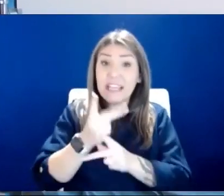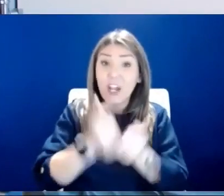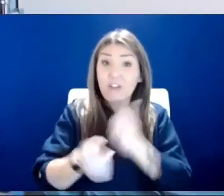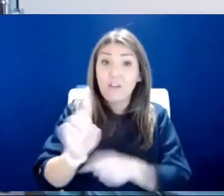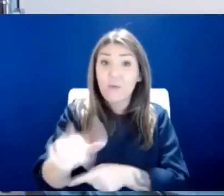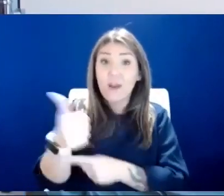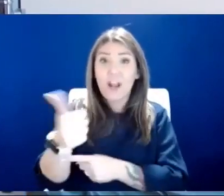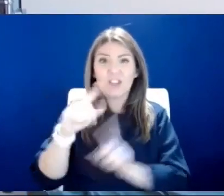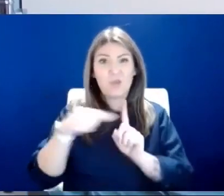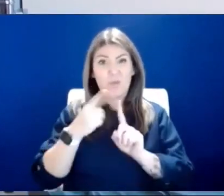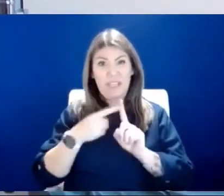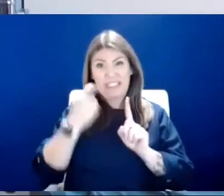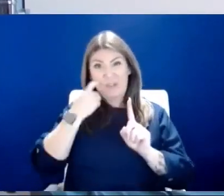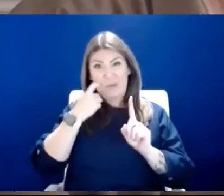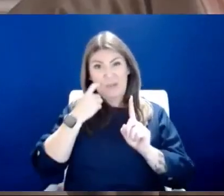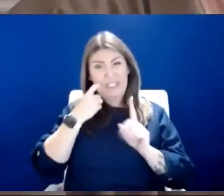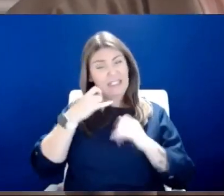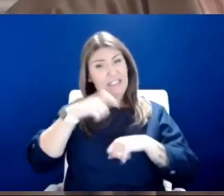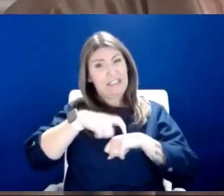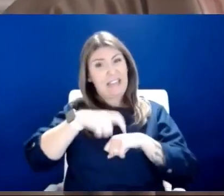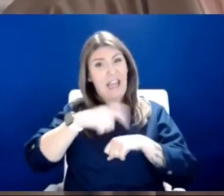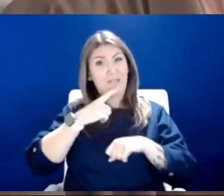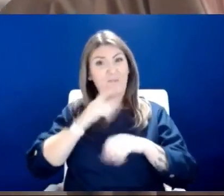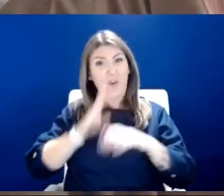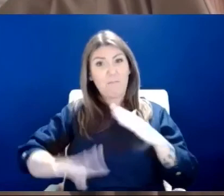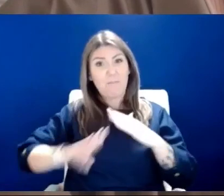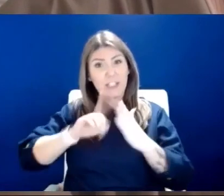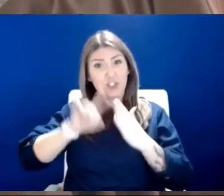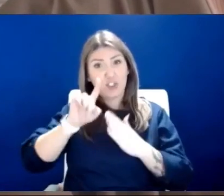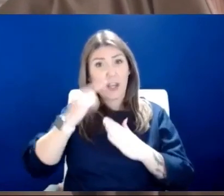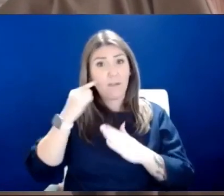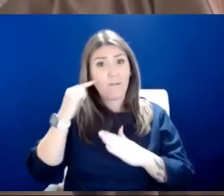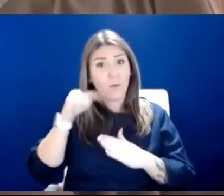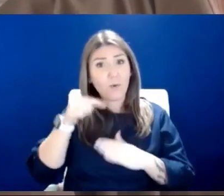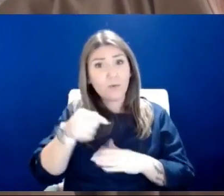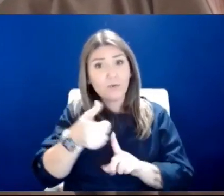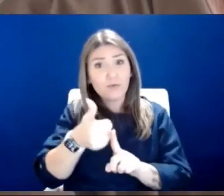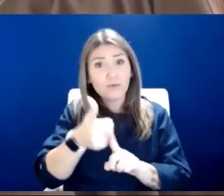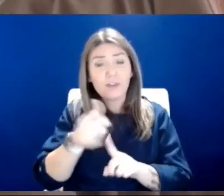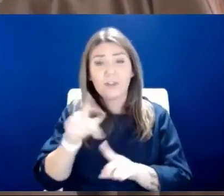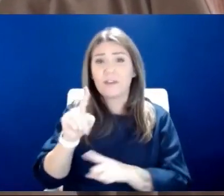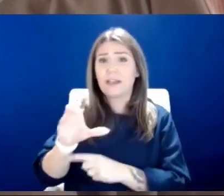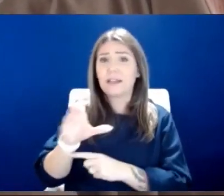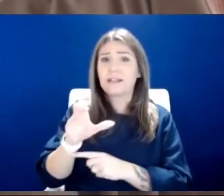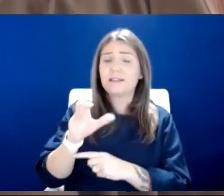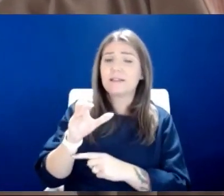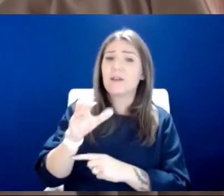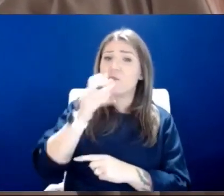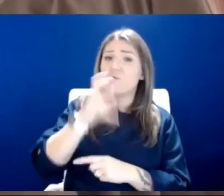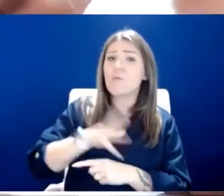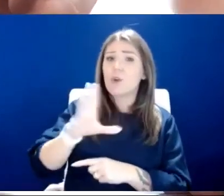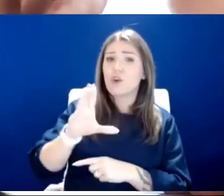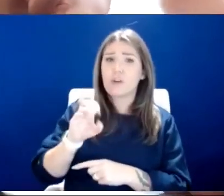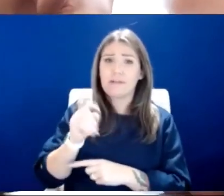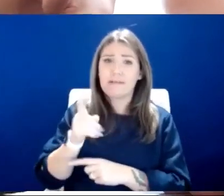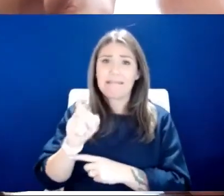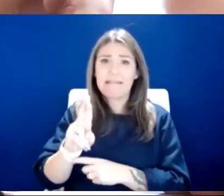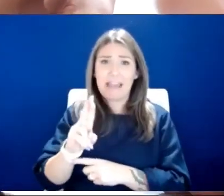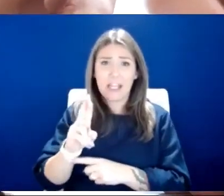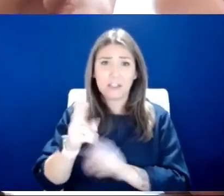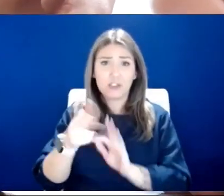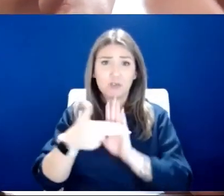time you made an appointment for a basic checkup for you? A Kansas City woman's cancer diagnosis was just the start of